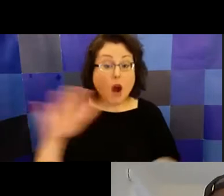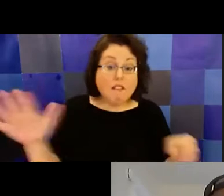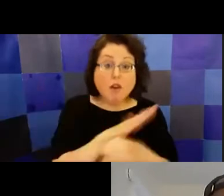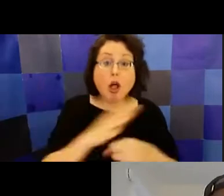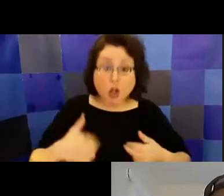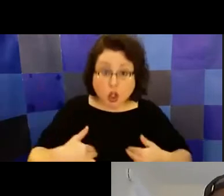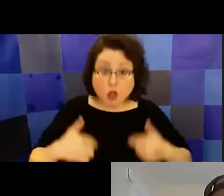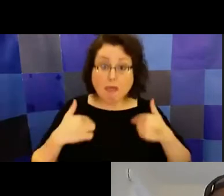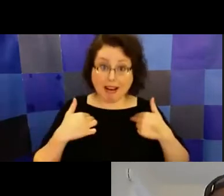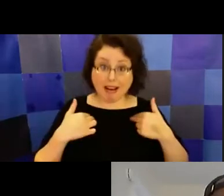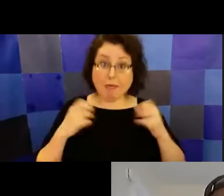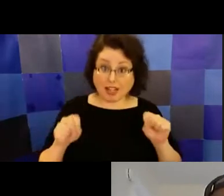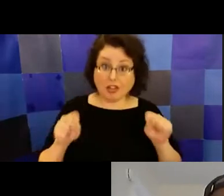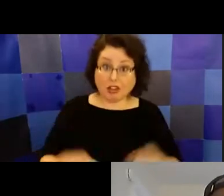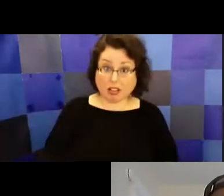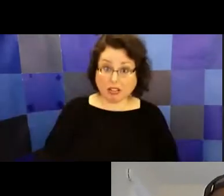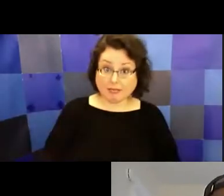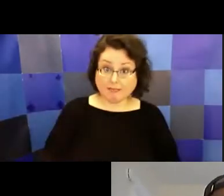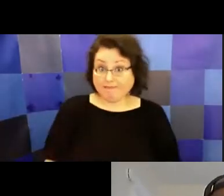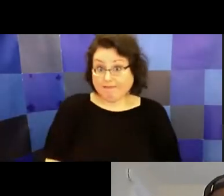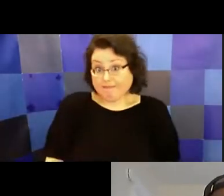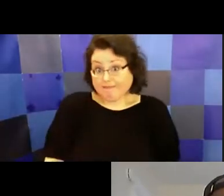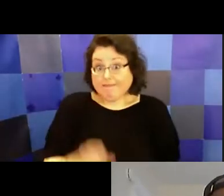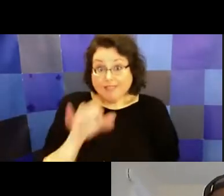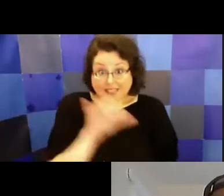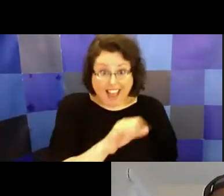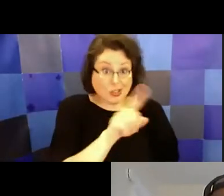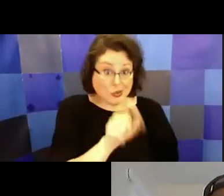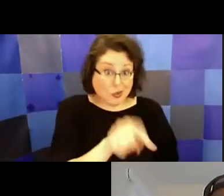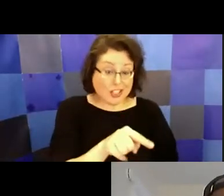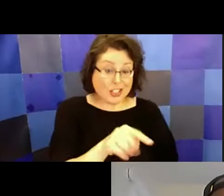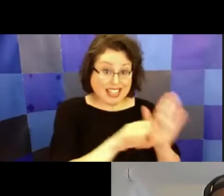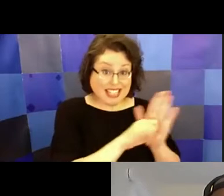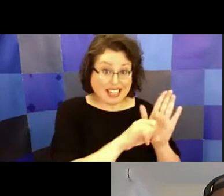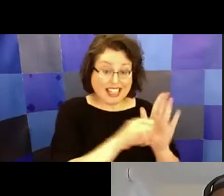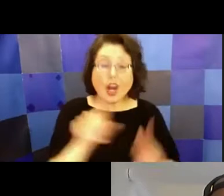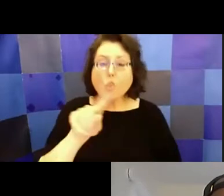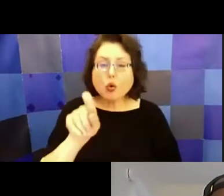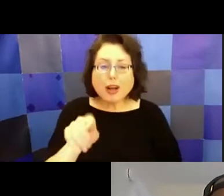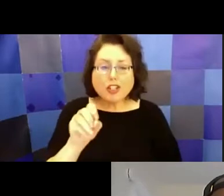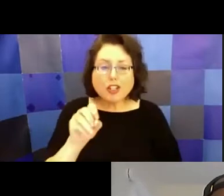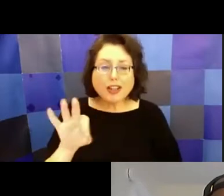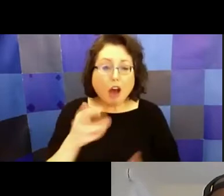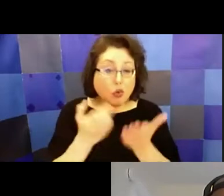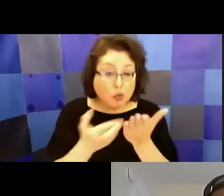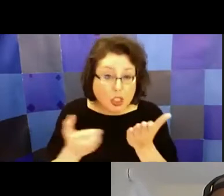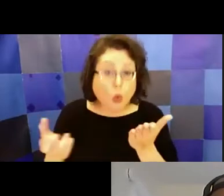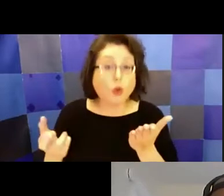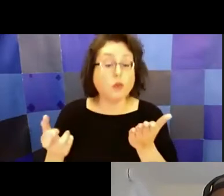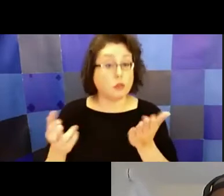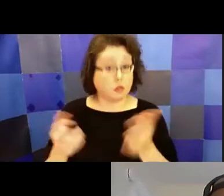right? And that's a question of identity, but it's also a question of resources. It's a question of, it's a larger question